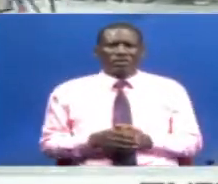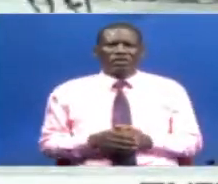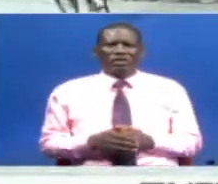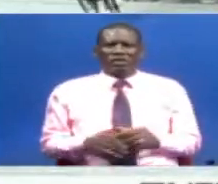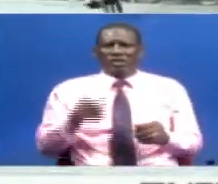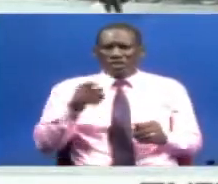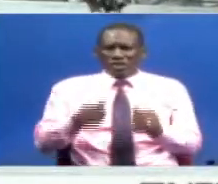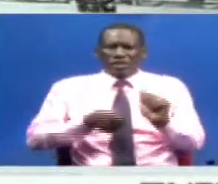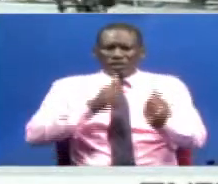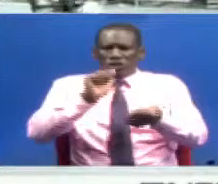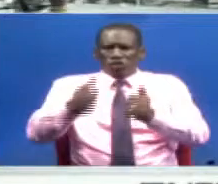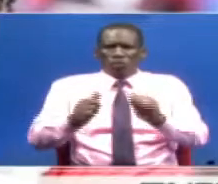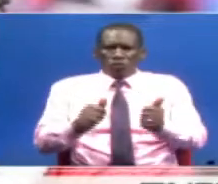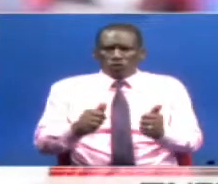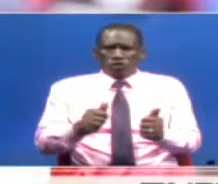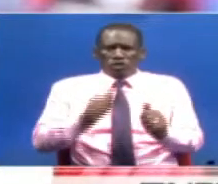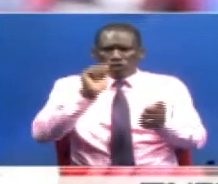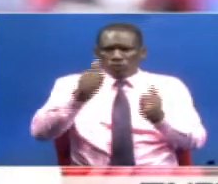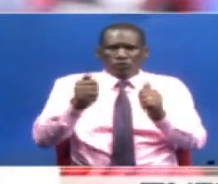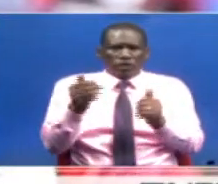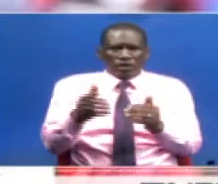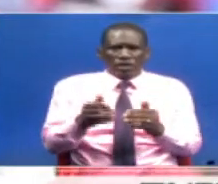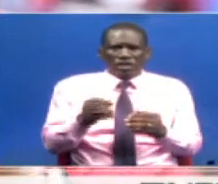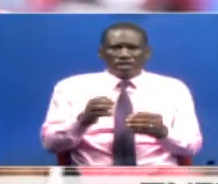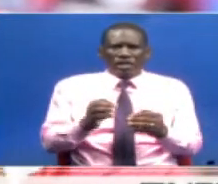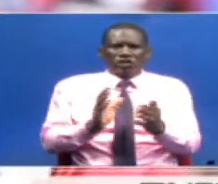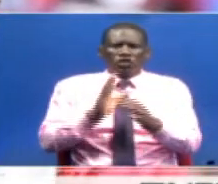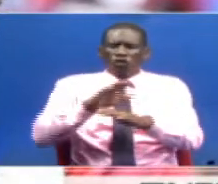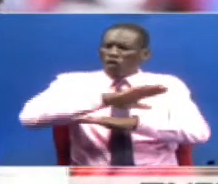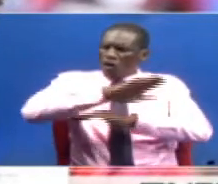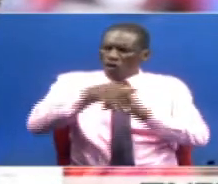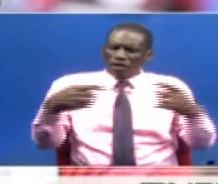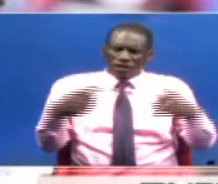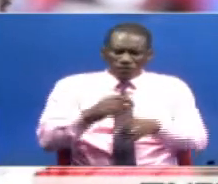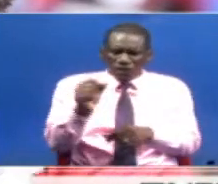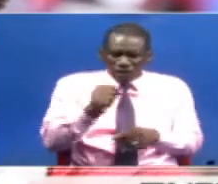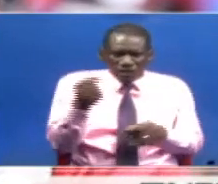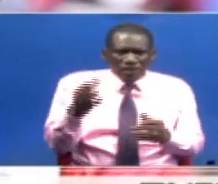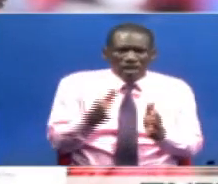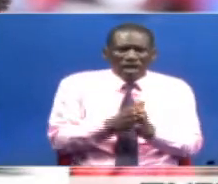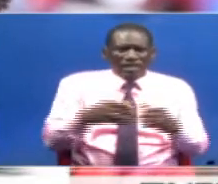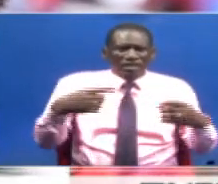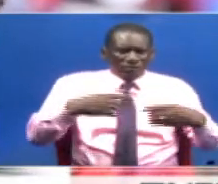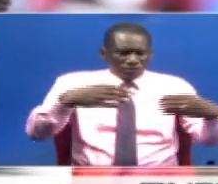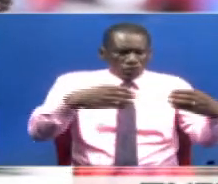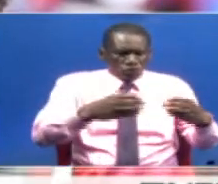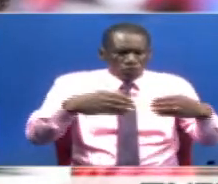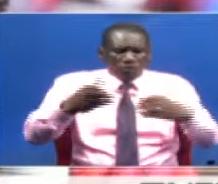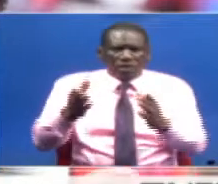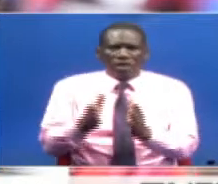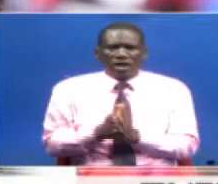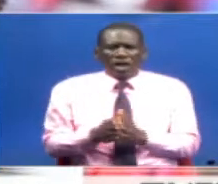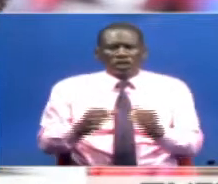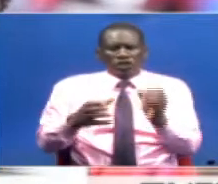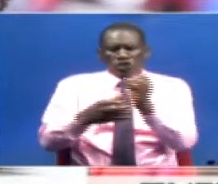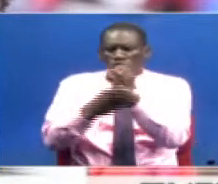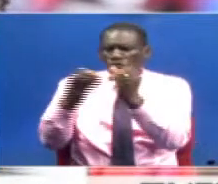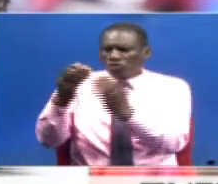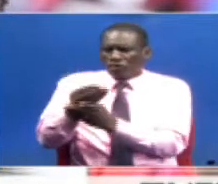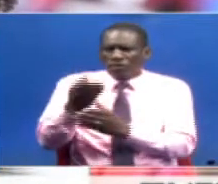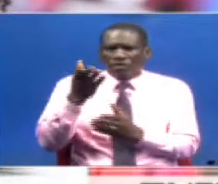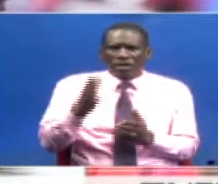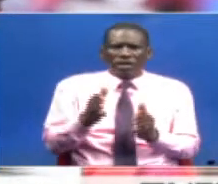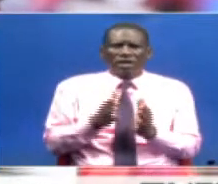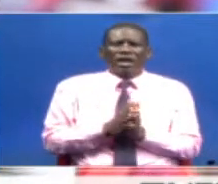sport to get behind, because it cuts across ages, cuts across classes, cuts across geography, and